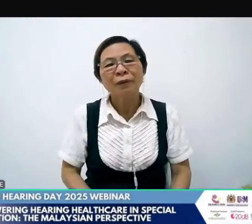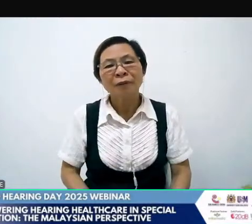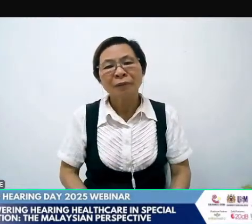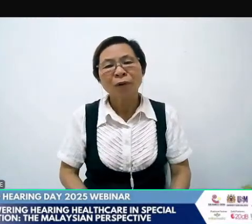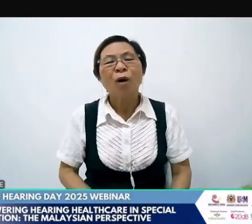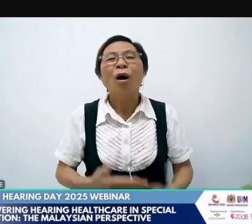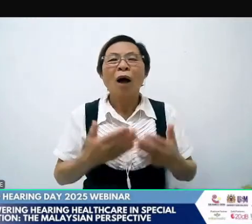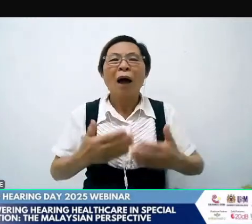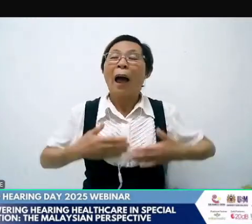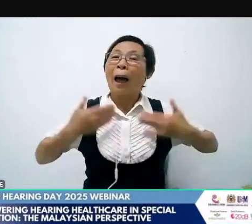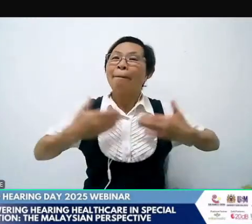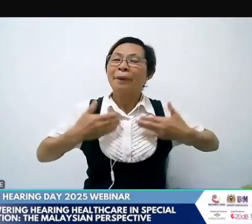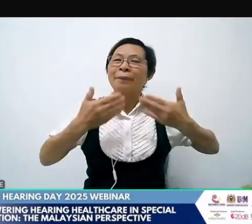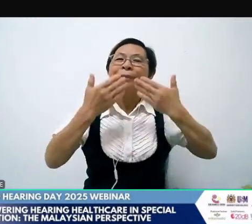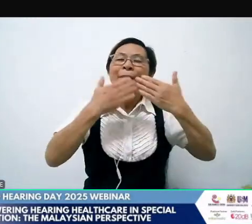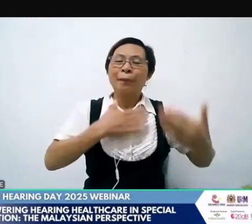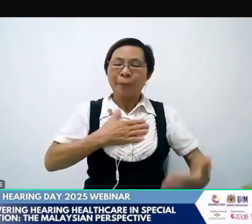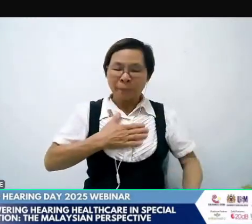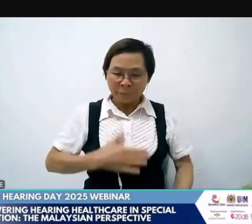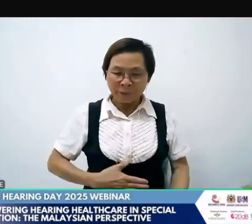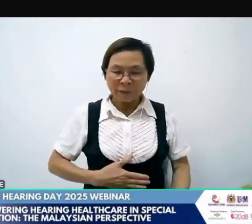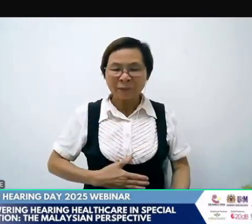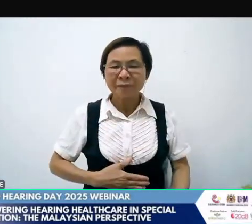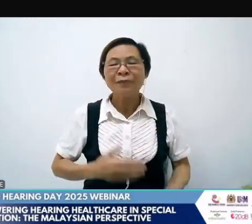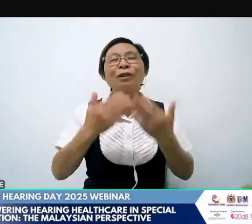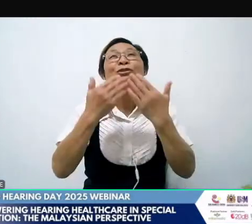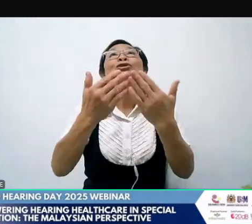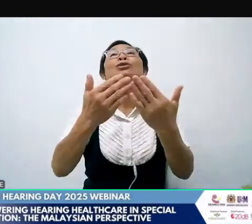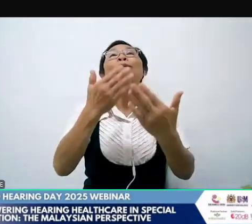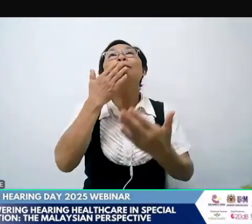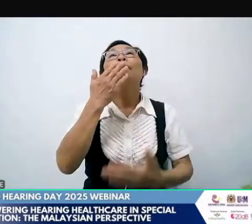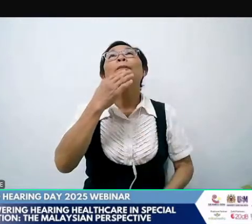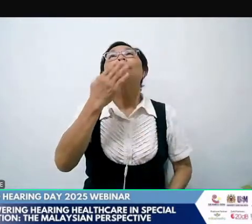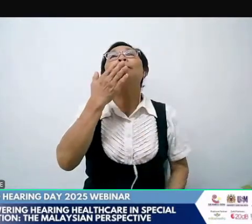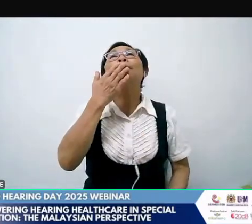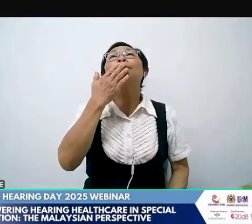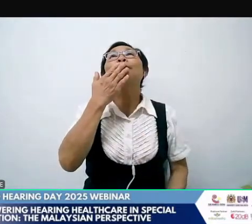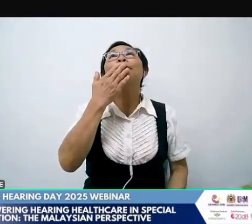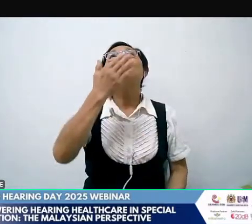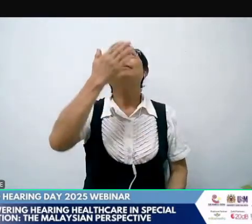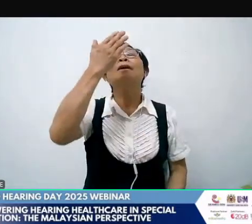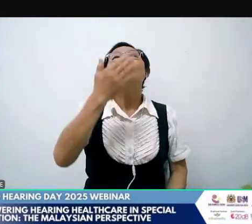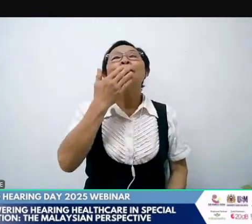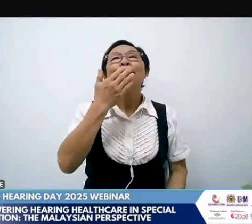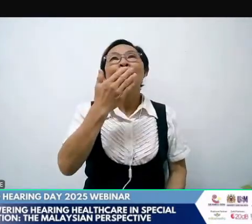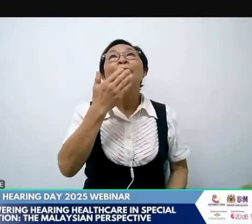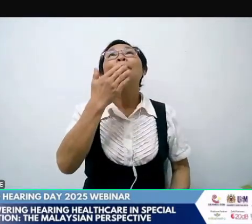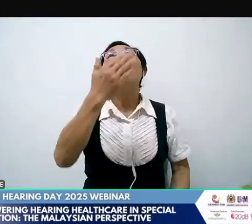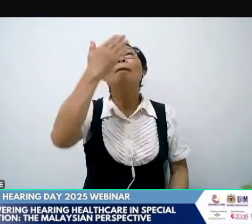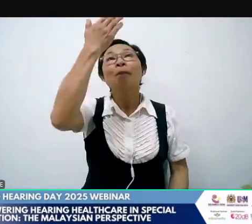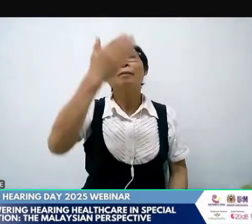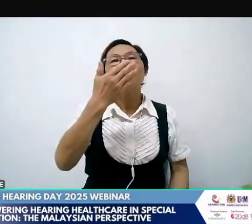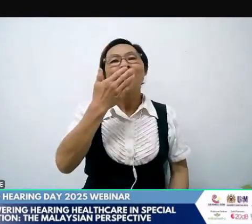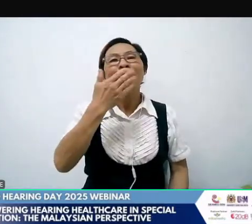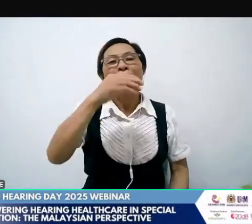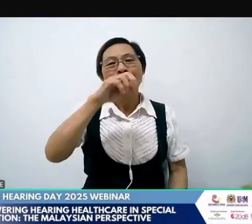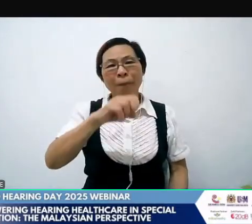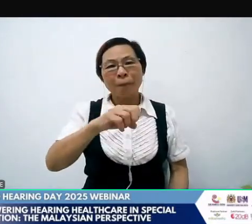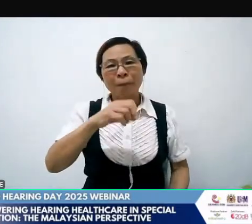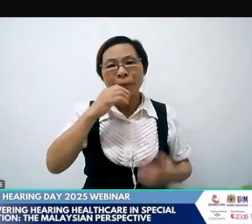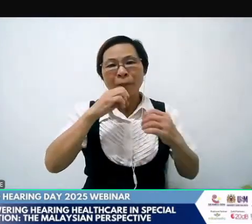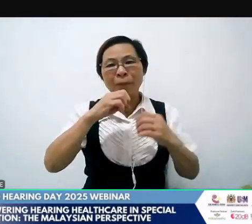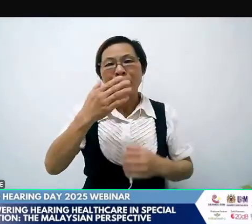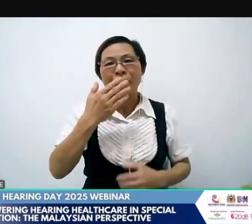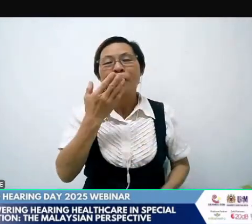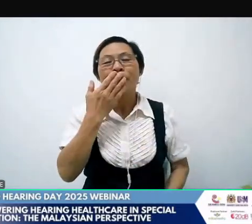greetings. Syukur Alhamdulillah. Praise to Allah Subhanahu Wa Taala for His grace in enabling us to participate in the World